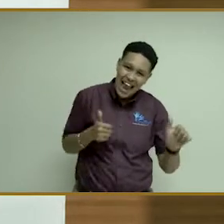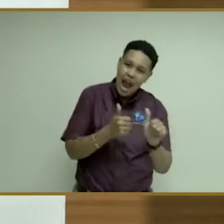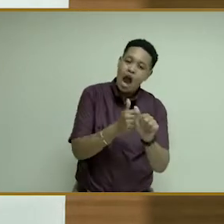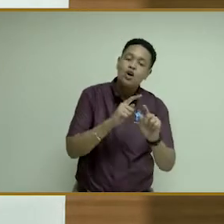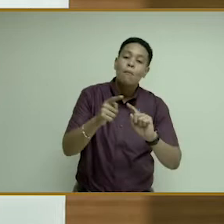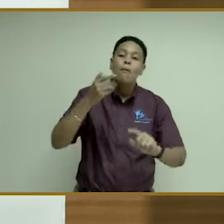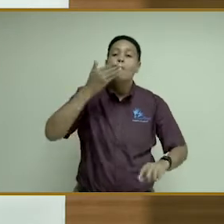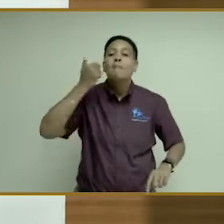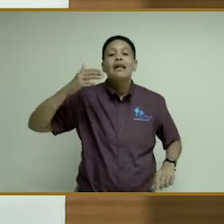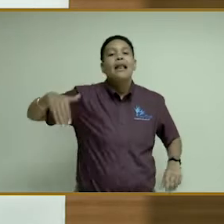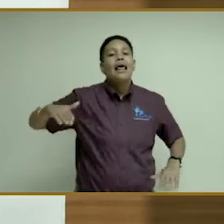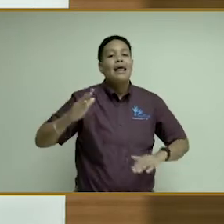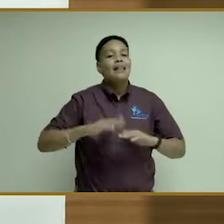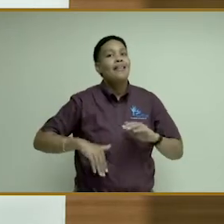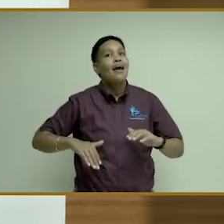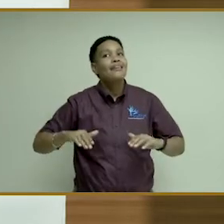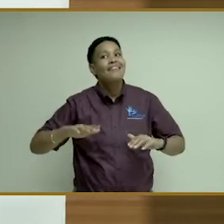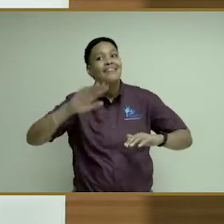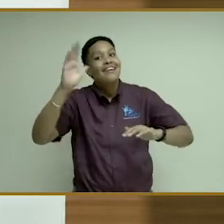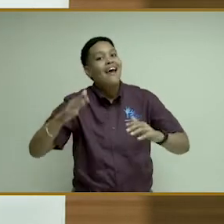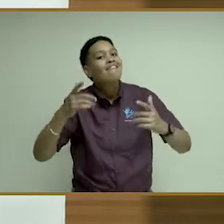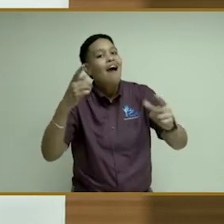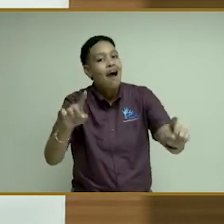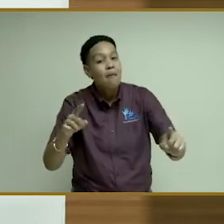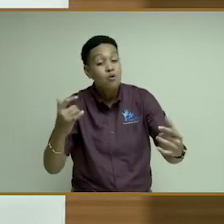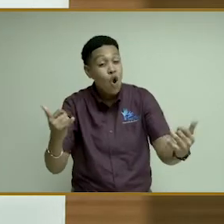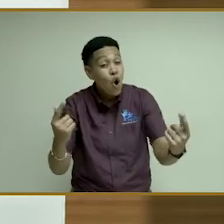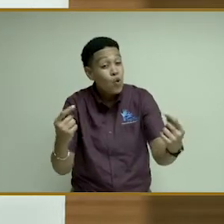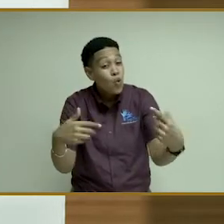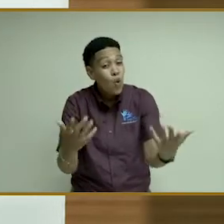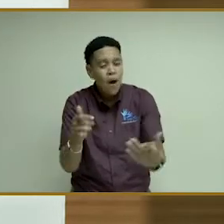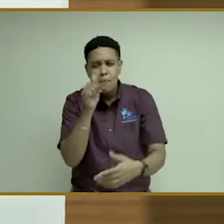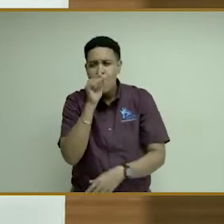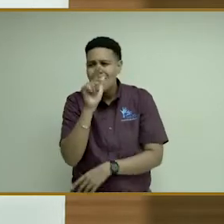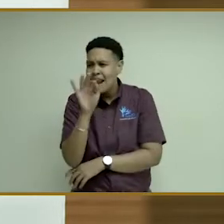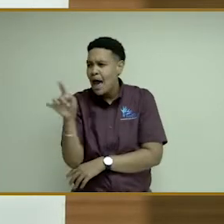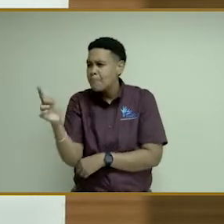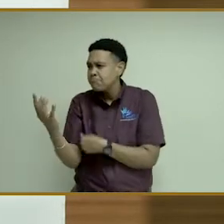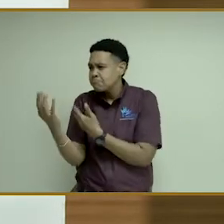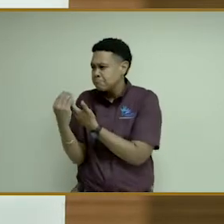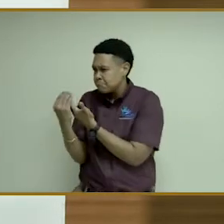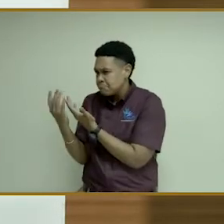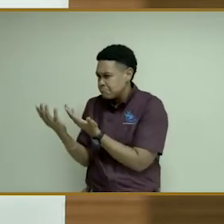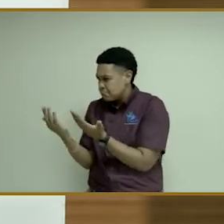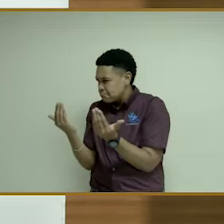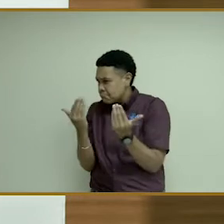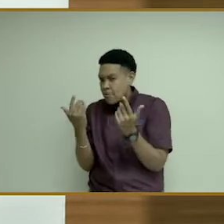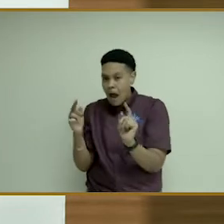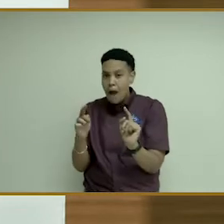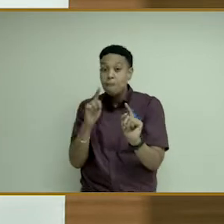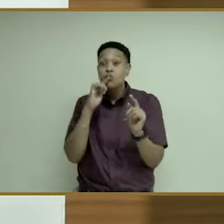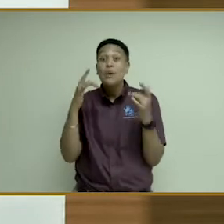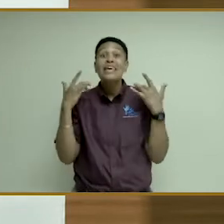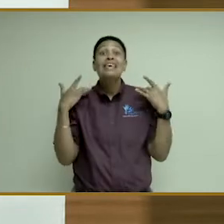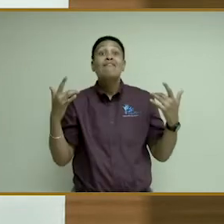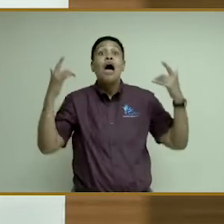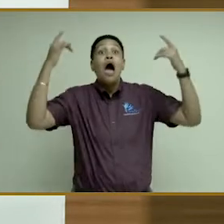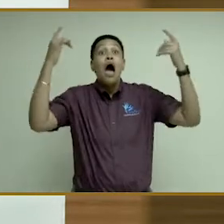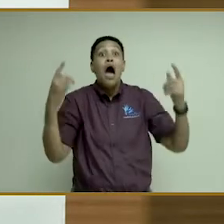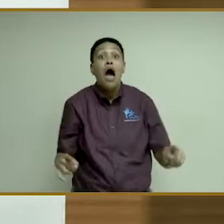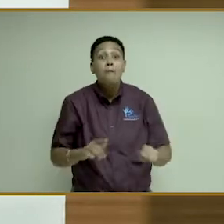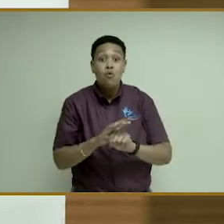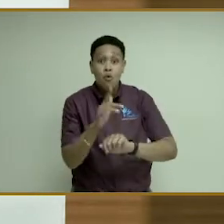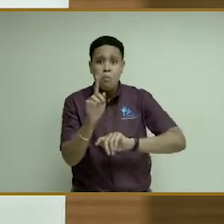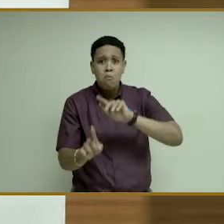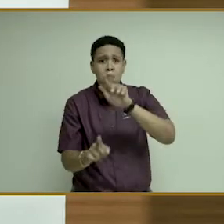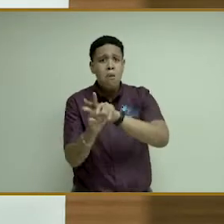better late than never. We need now to get our private labs engaged, so that should an event like COVID reoccur,